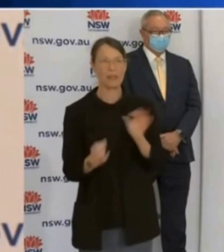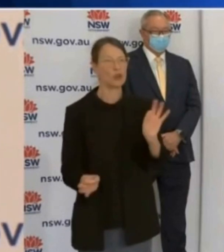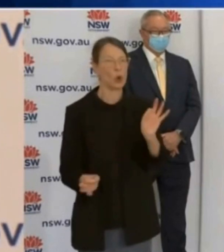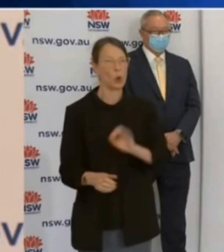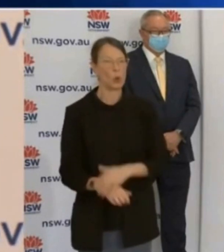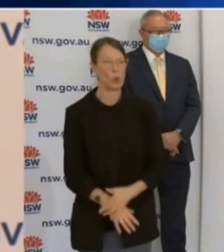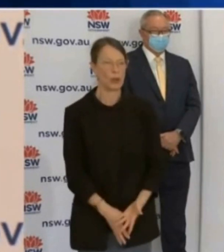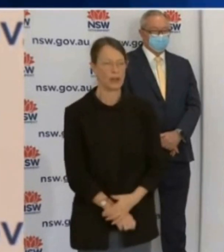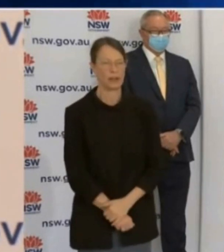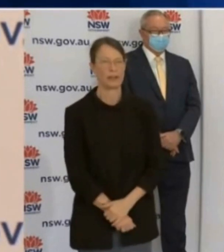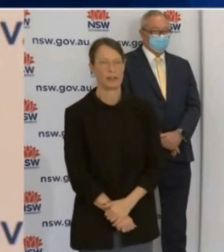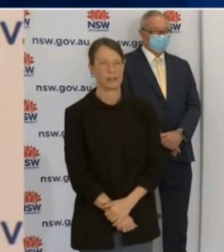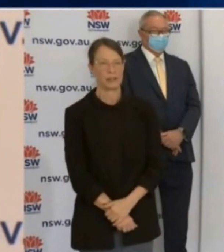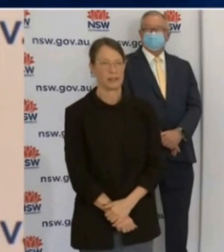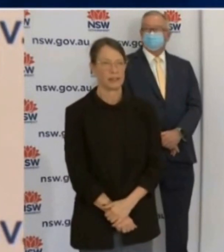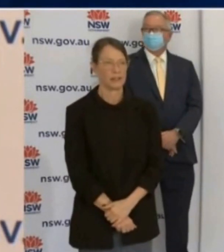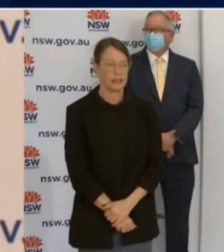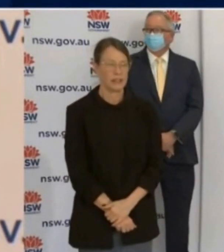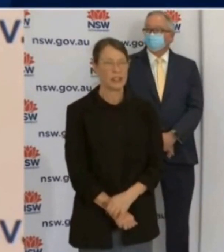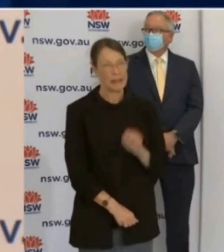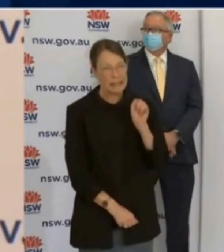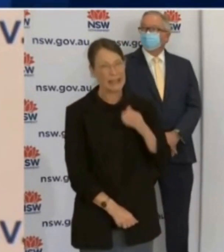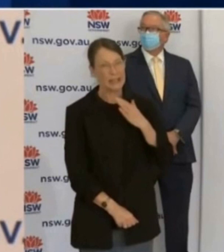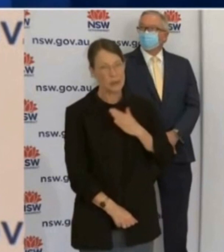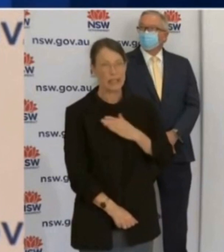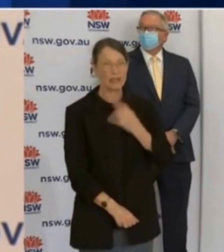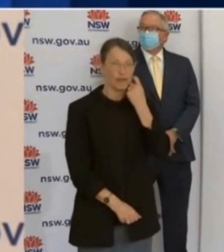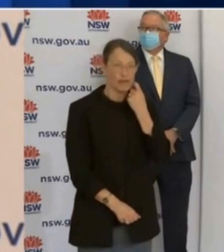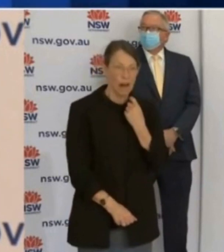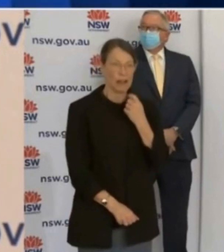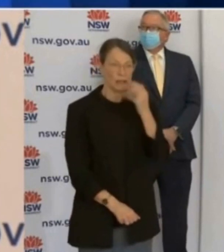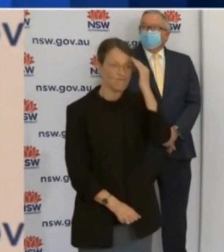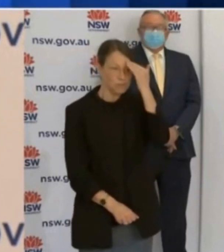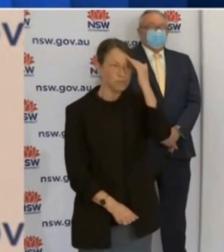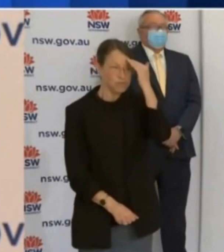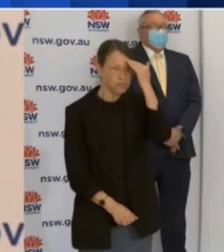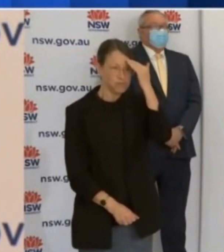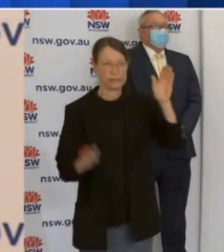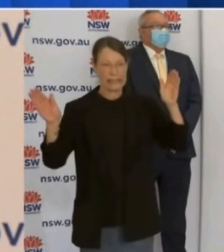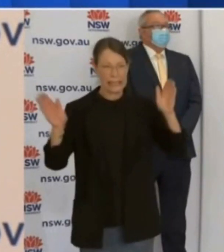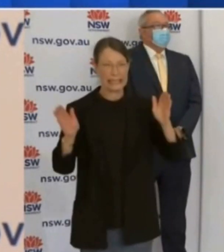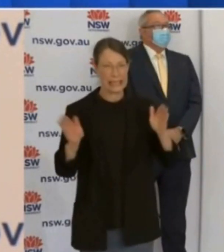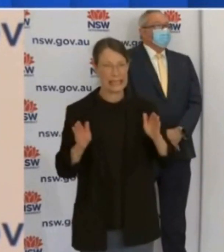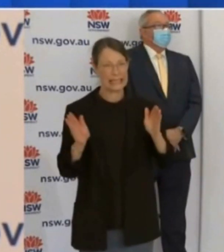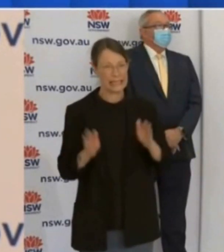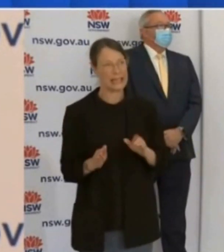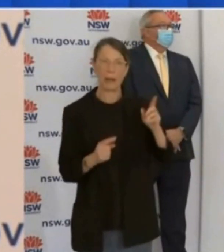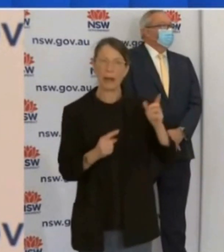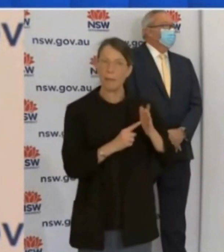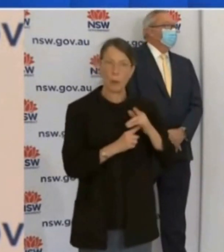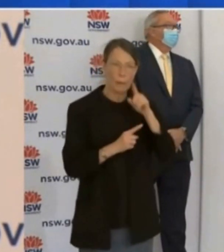and we certainly need to do all we can. But compliance will be one of those components of it.